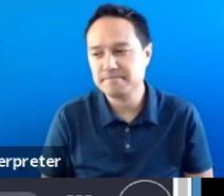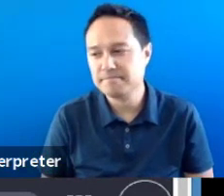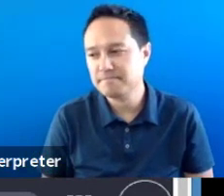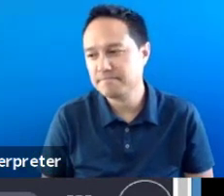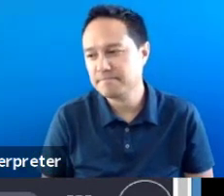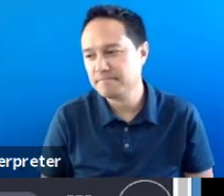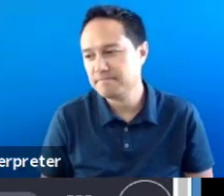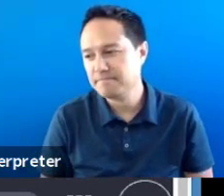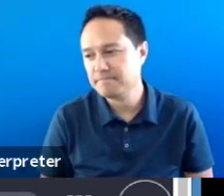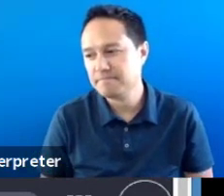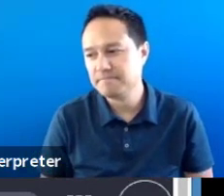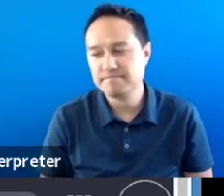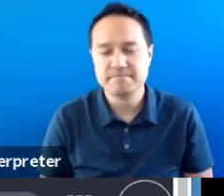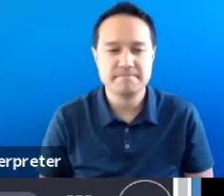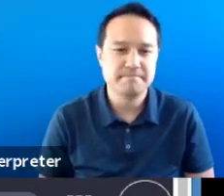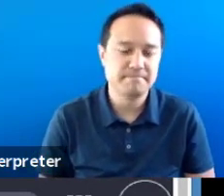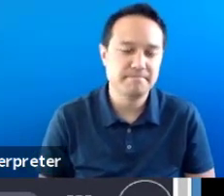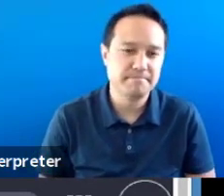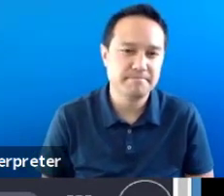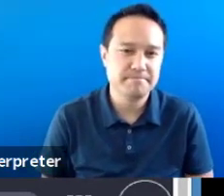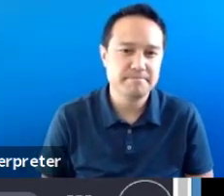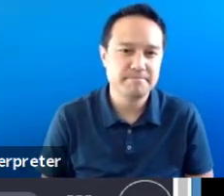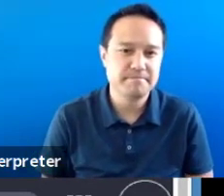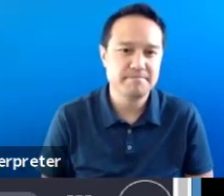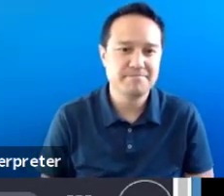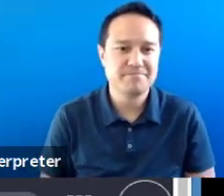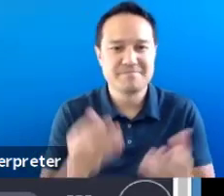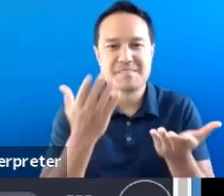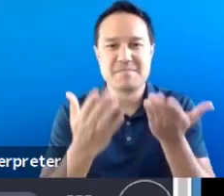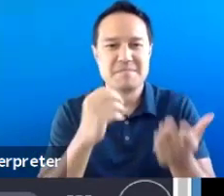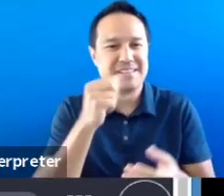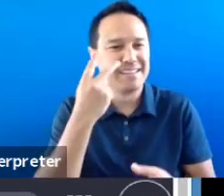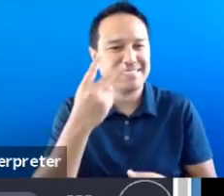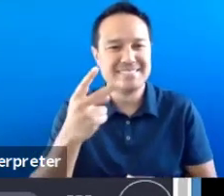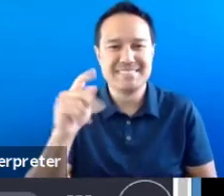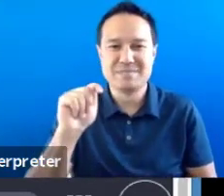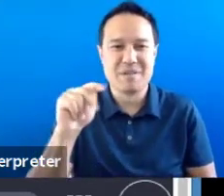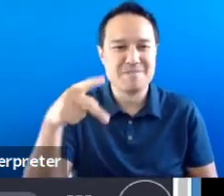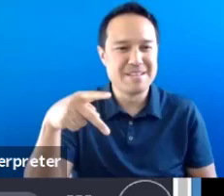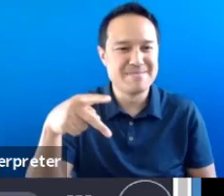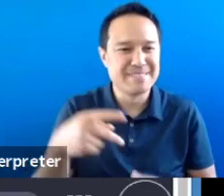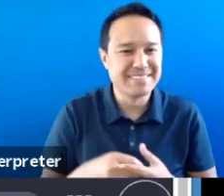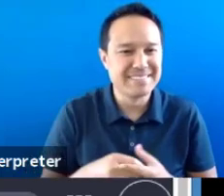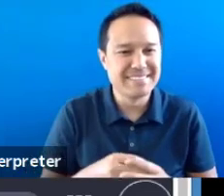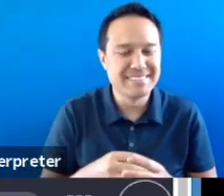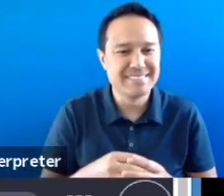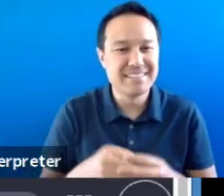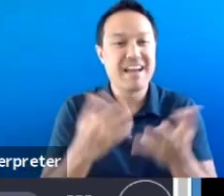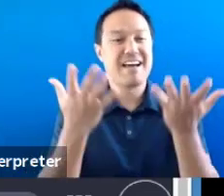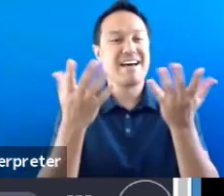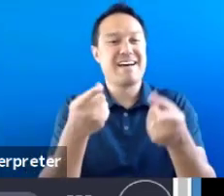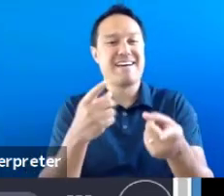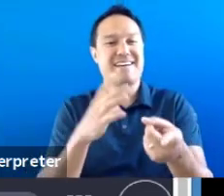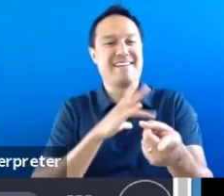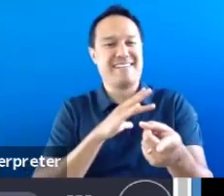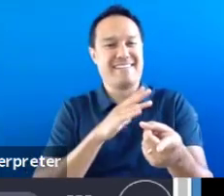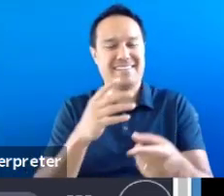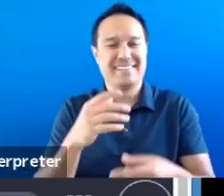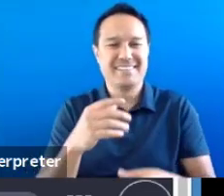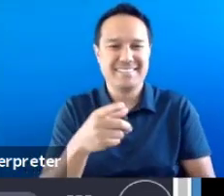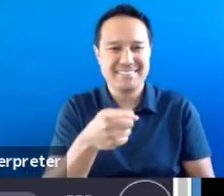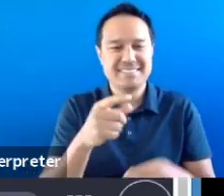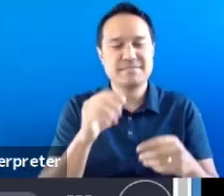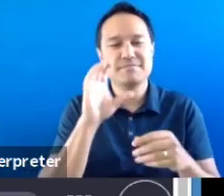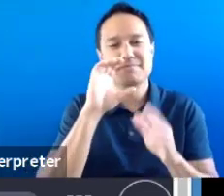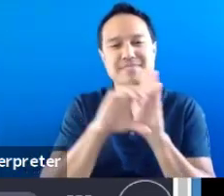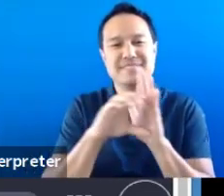Images. I don't know. It's going to see paper. It might not see toilet paper though. Let's see. Close-ups up. Oh, there we go. Look at this. So